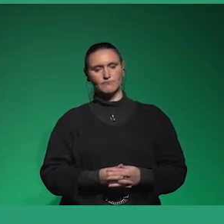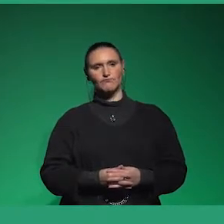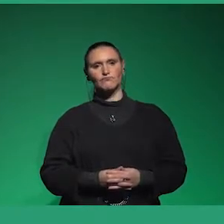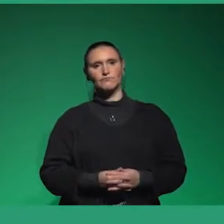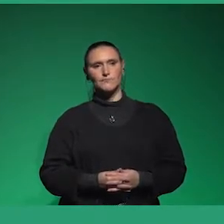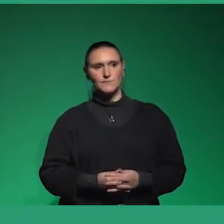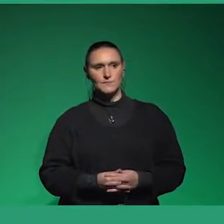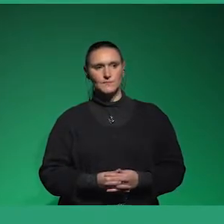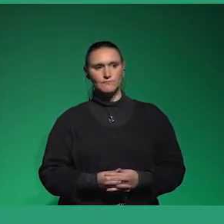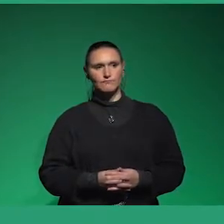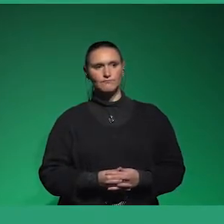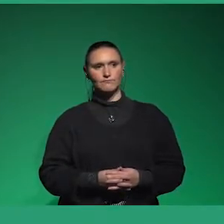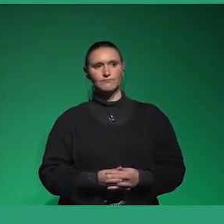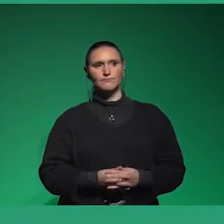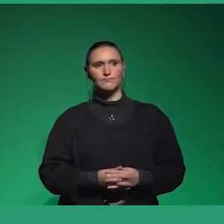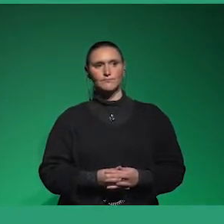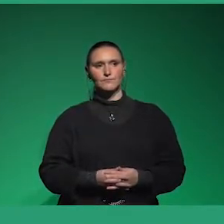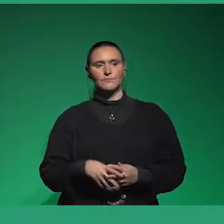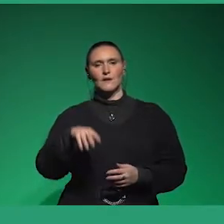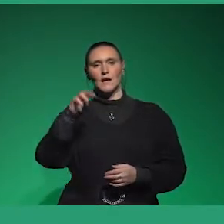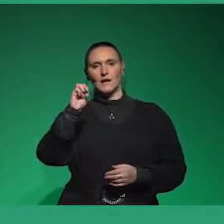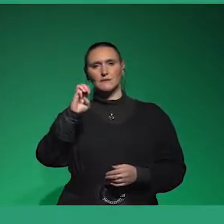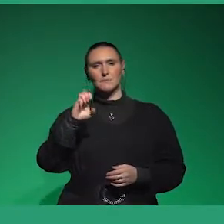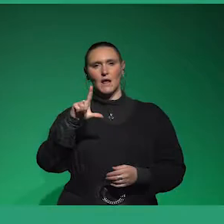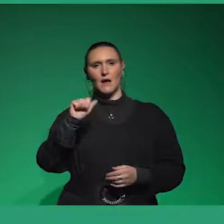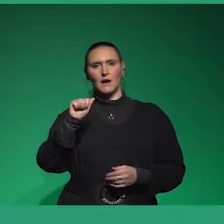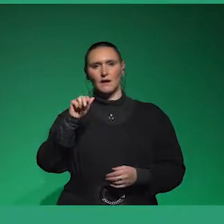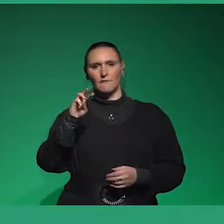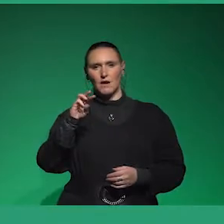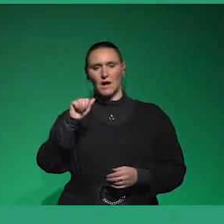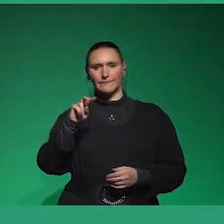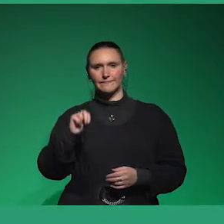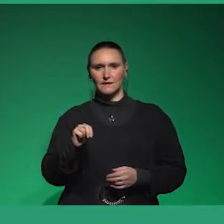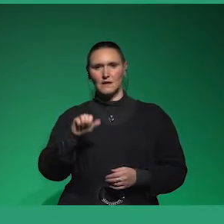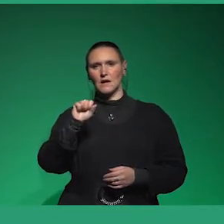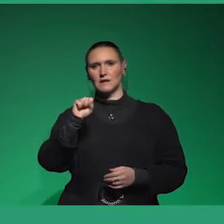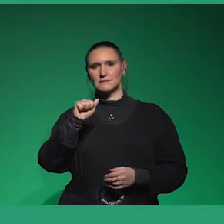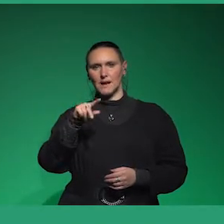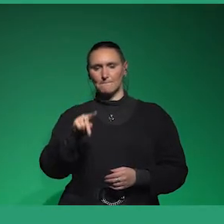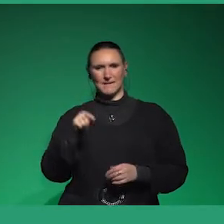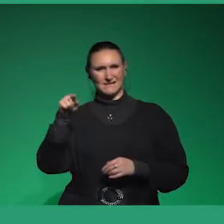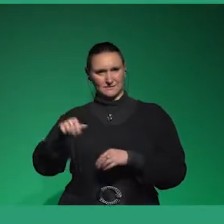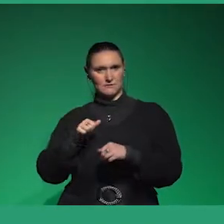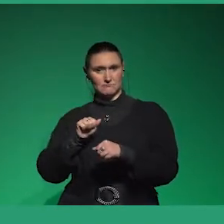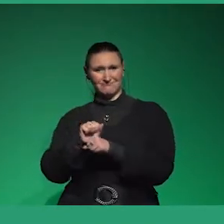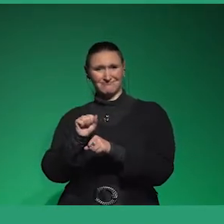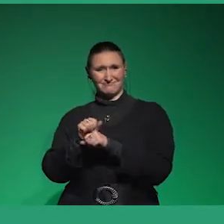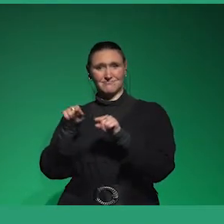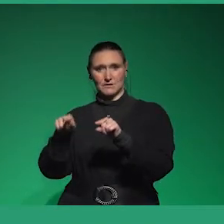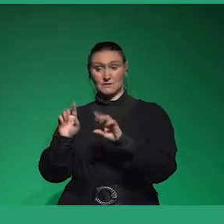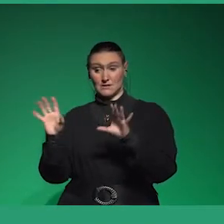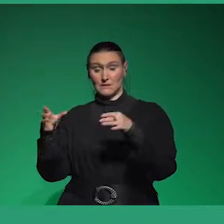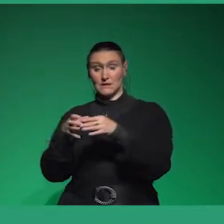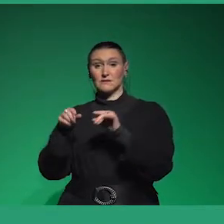preserving 142,000 hectares of Bukit Rimba Bukit Baling rainforest from the threat of opening oil palm plantations